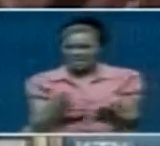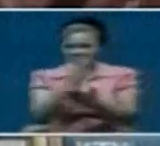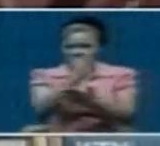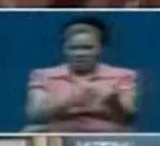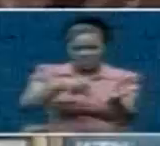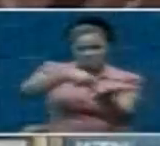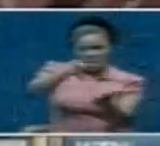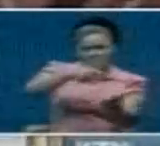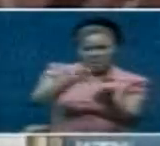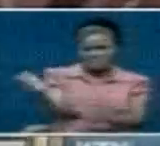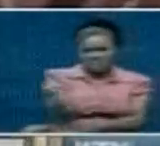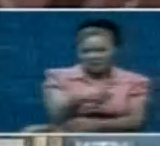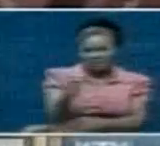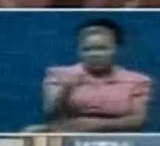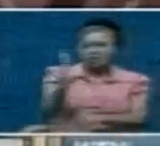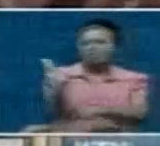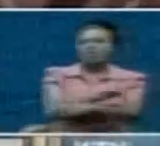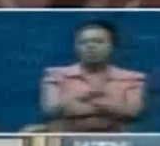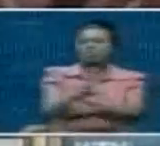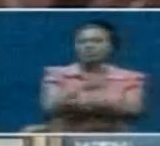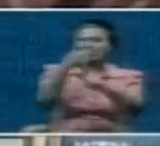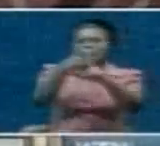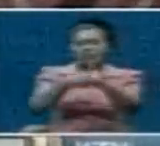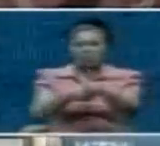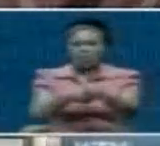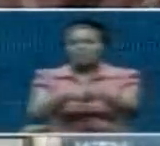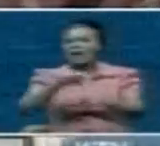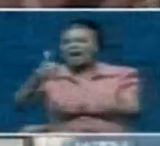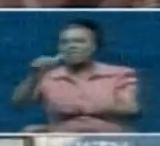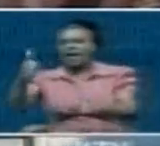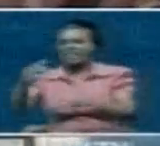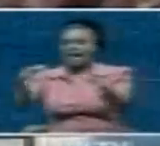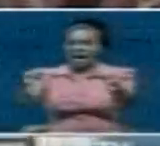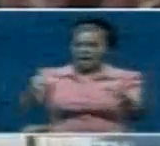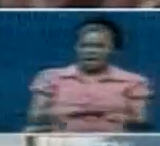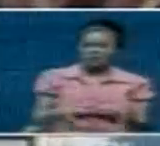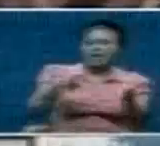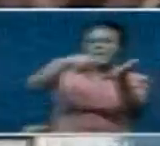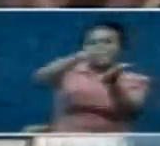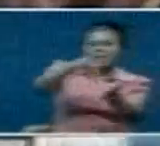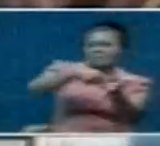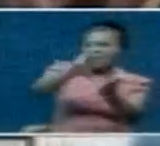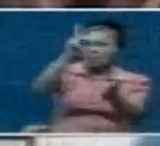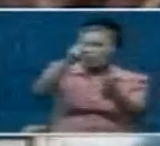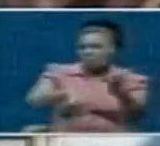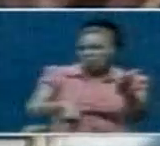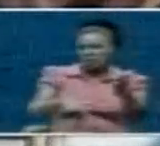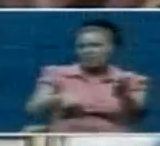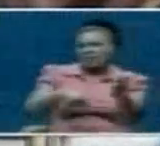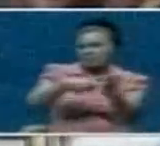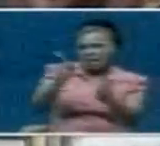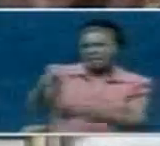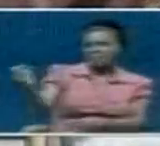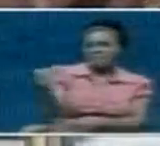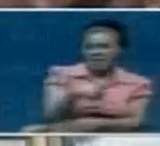certain amount of money was used from the LATIF for payment of the salaries,